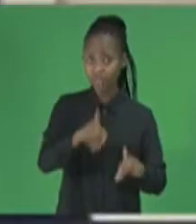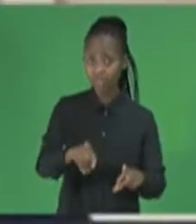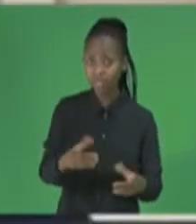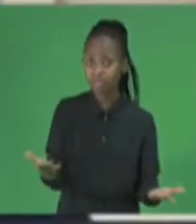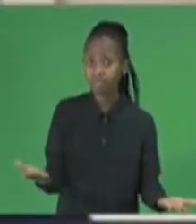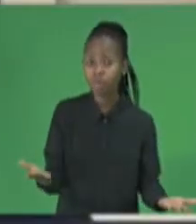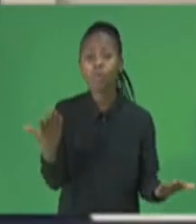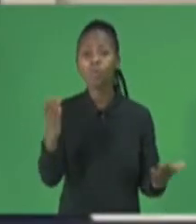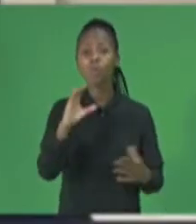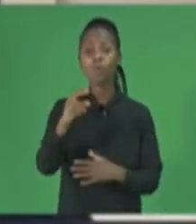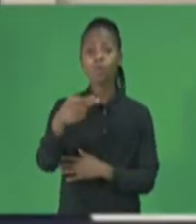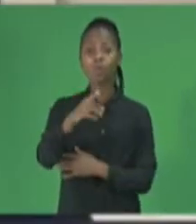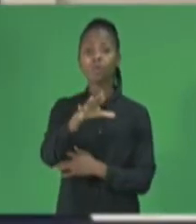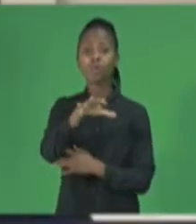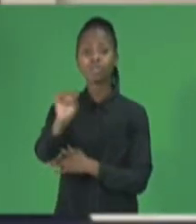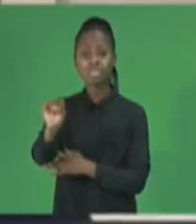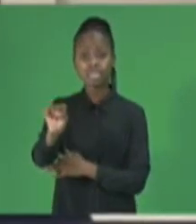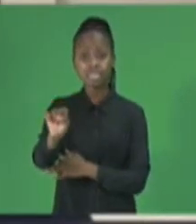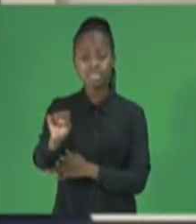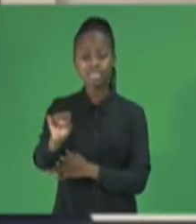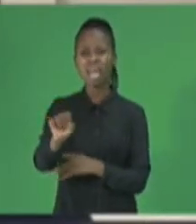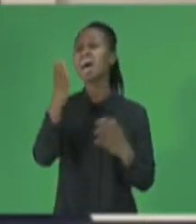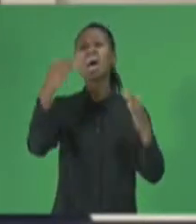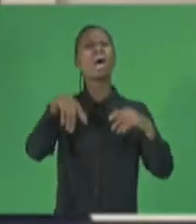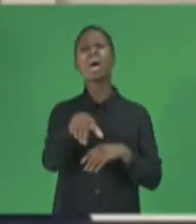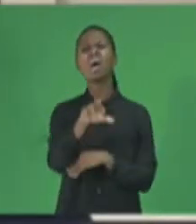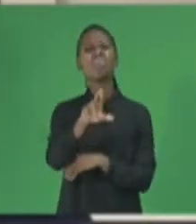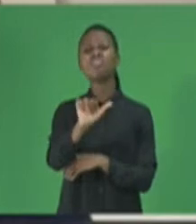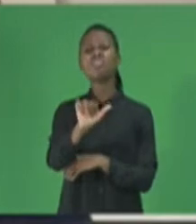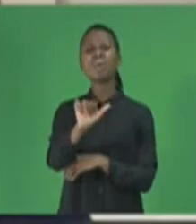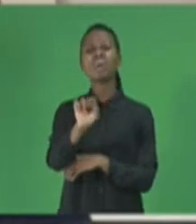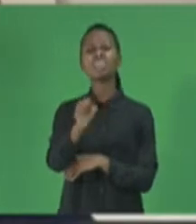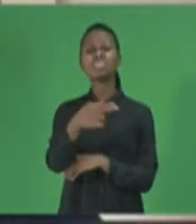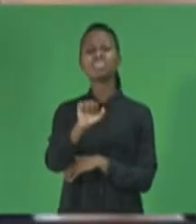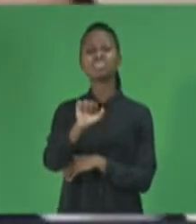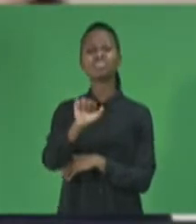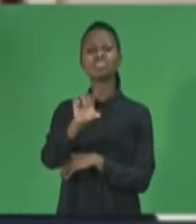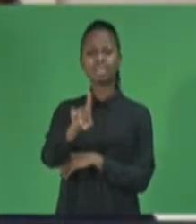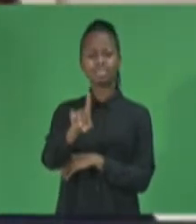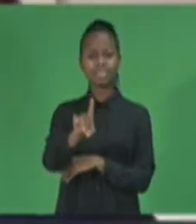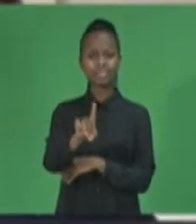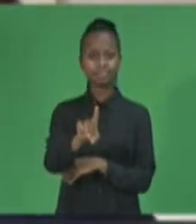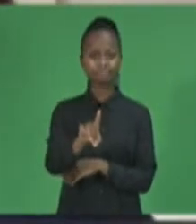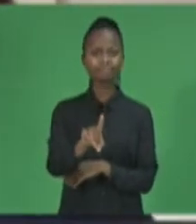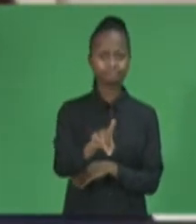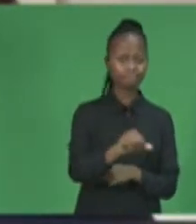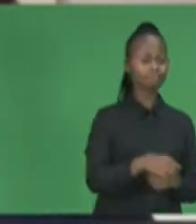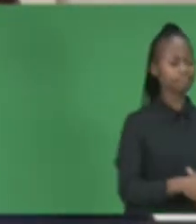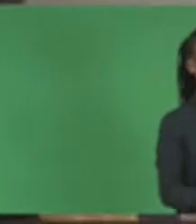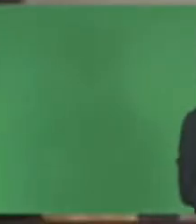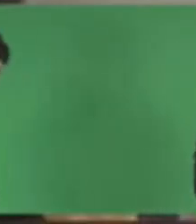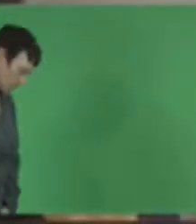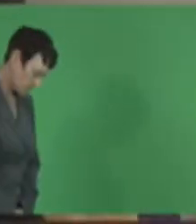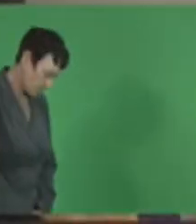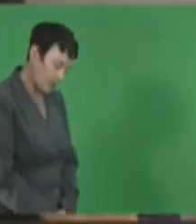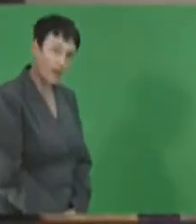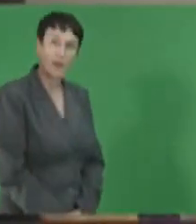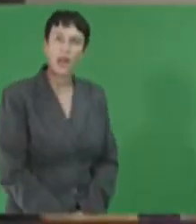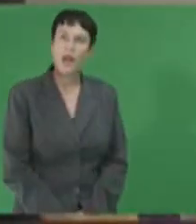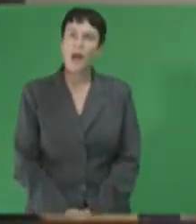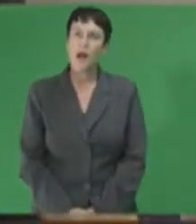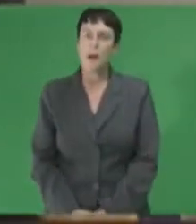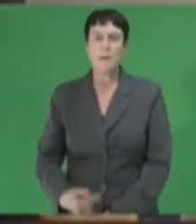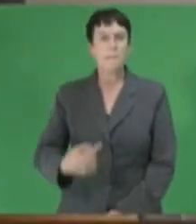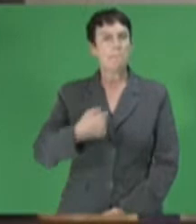Oh, Chris, okay. Go. Rashad, go. Okay. Yeah, look, I think that every time you see a kind of